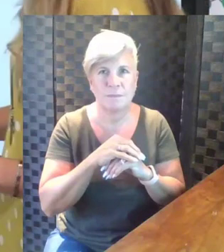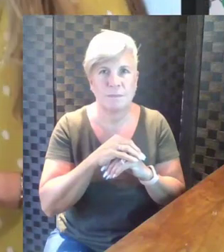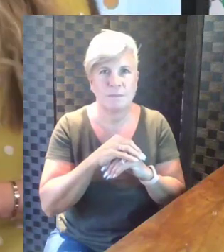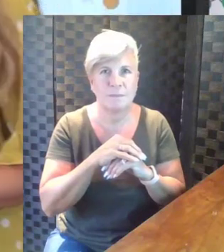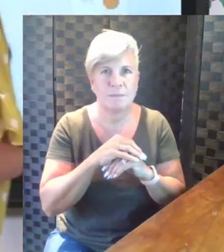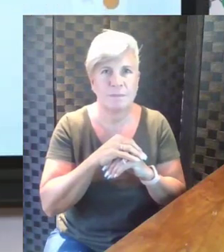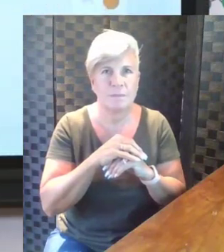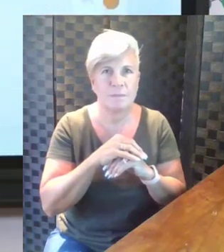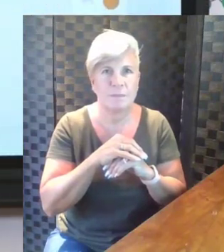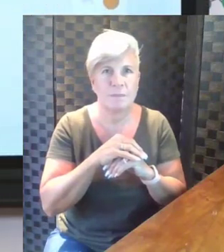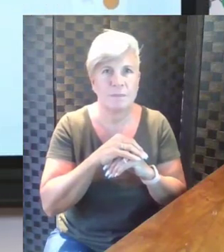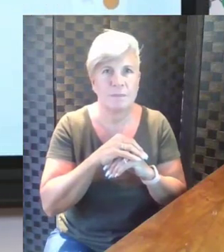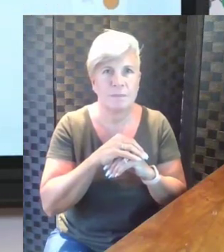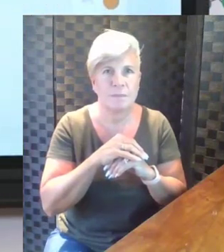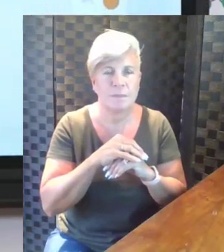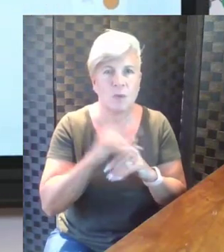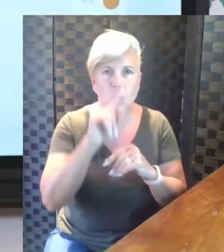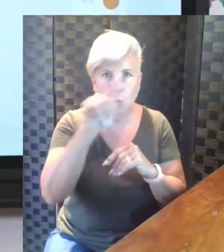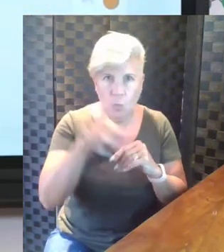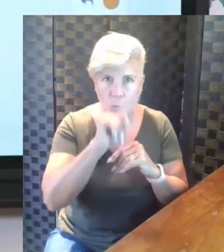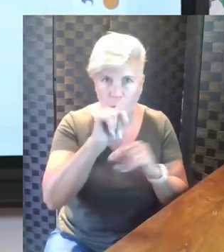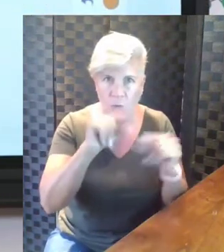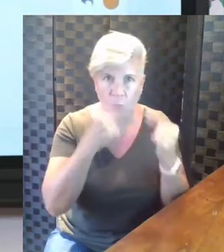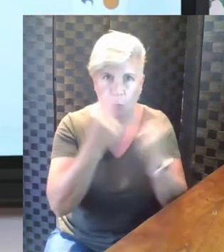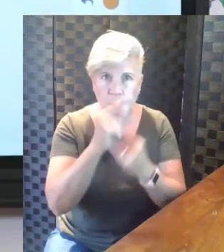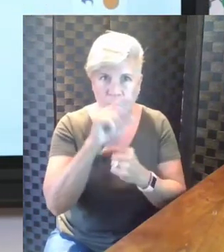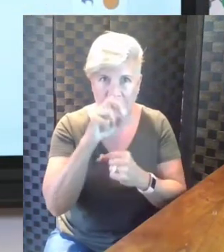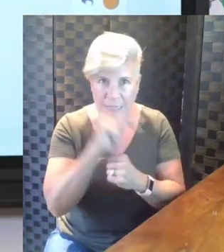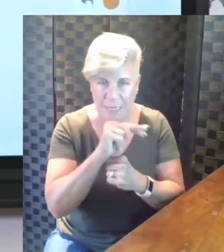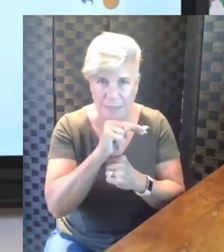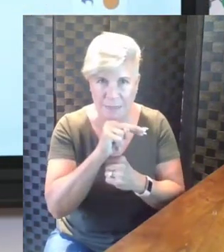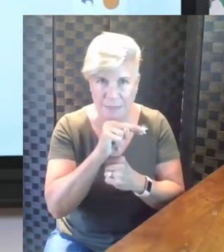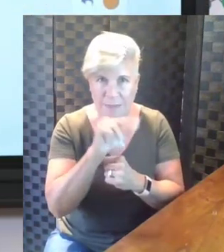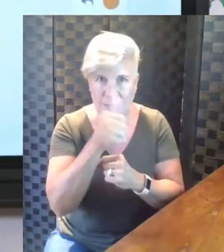Oh, this is 1 group of 10,